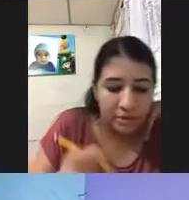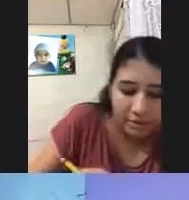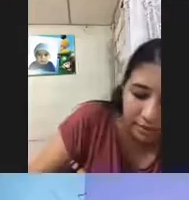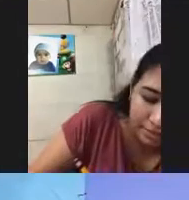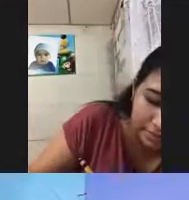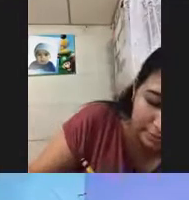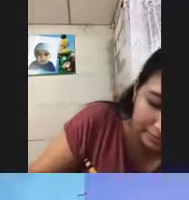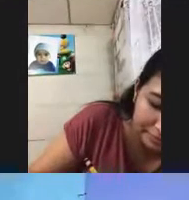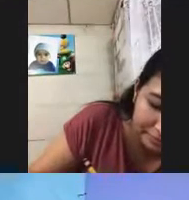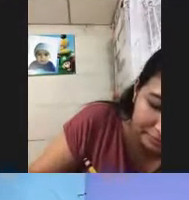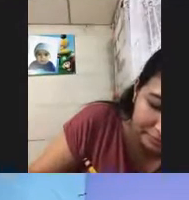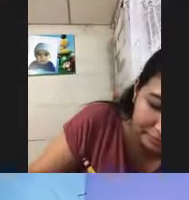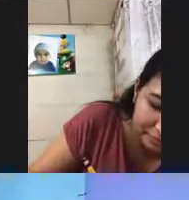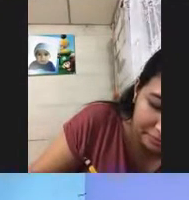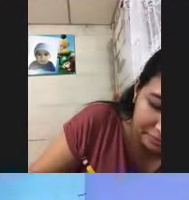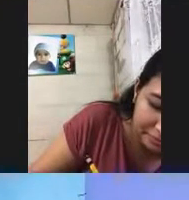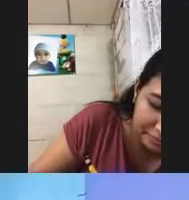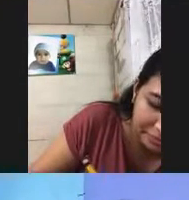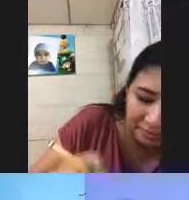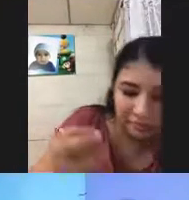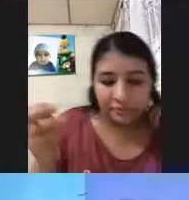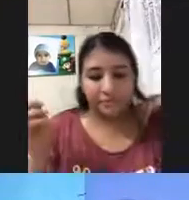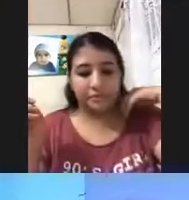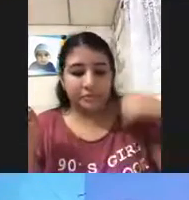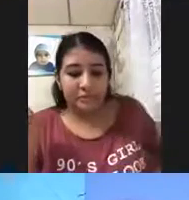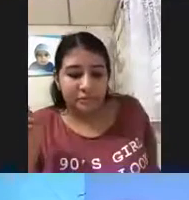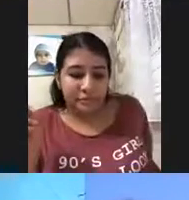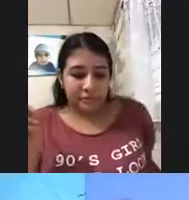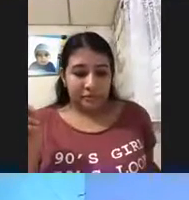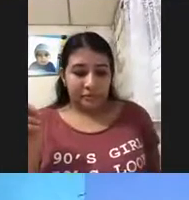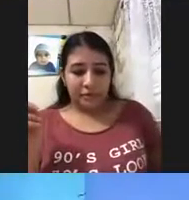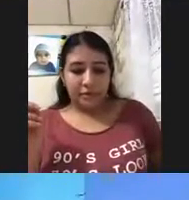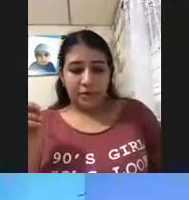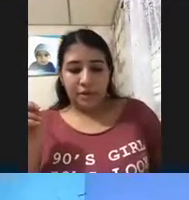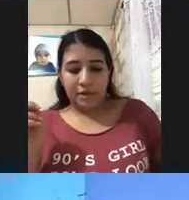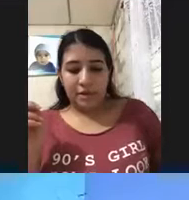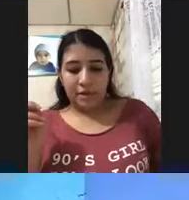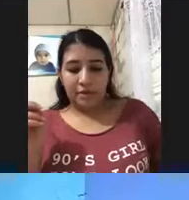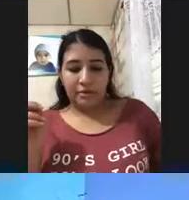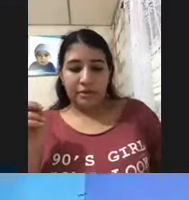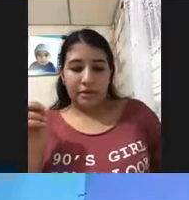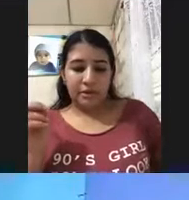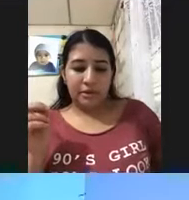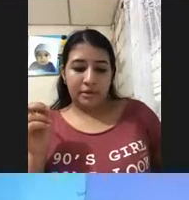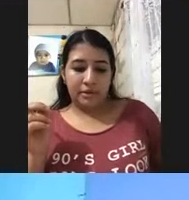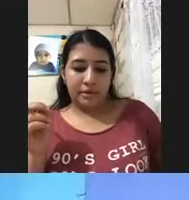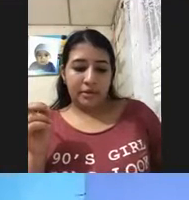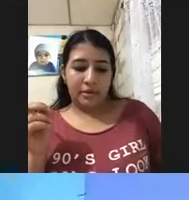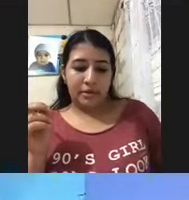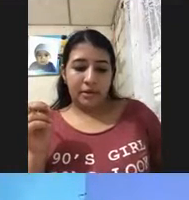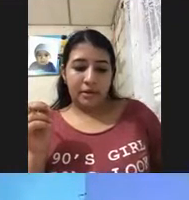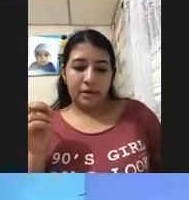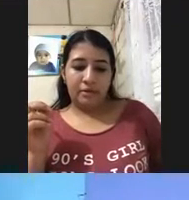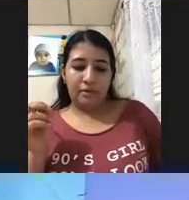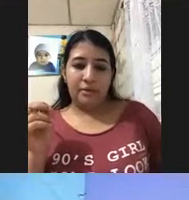am informing the committee about it. Perfect, very well done, eh? Excellent, excellent work.